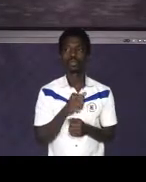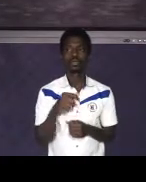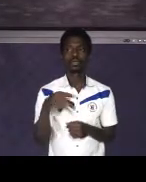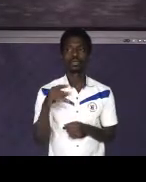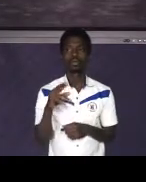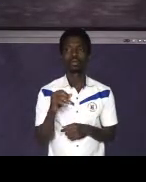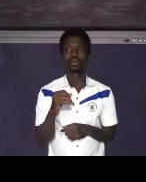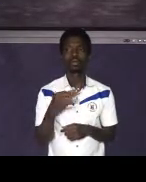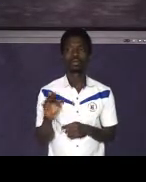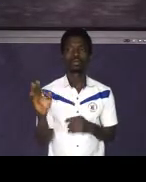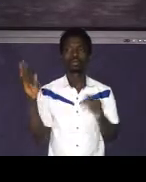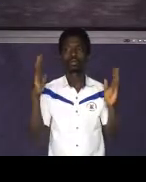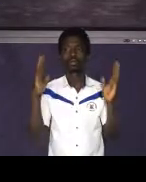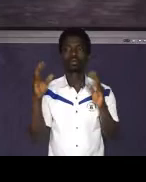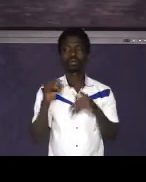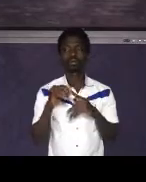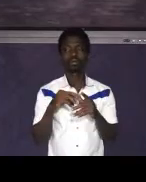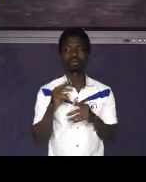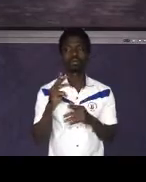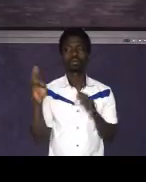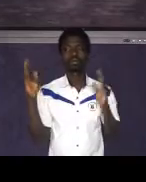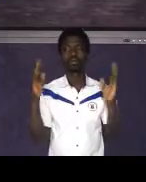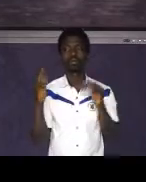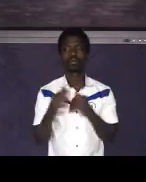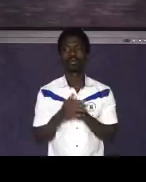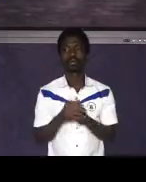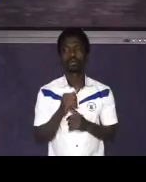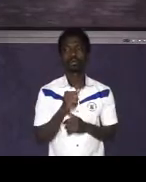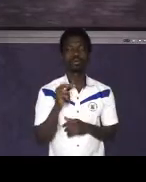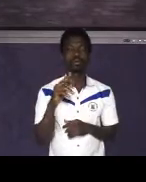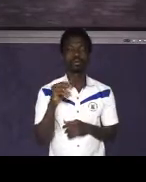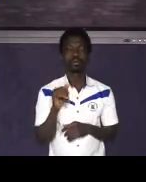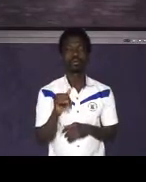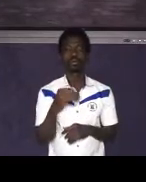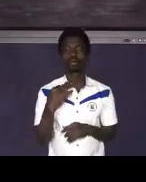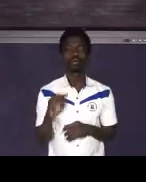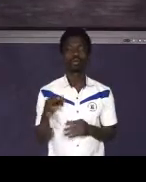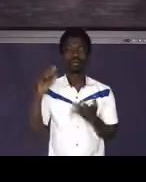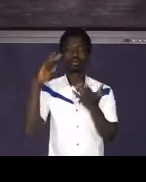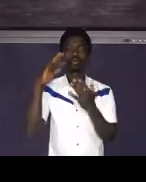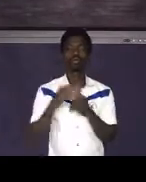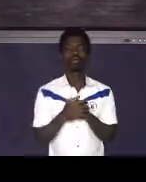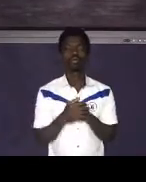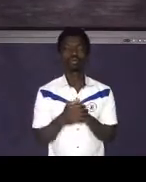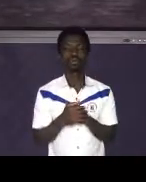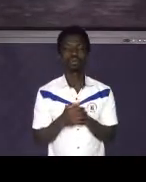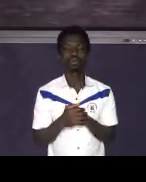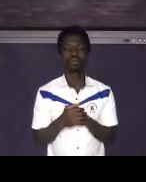air or a puff of wind, a ray of hope.